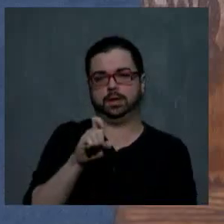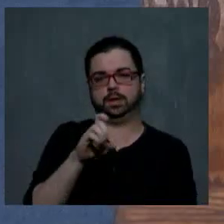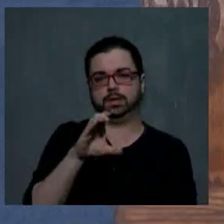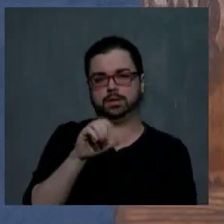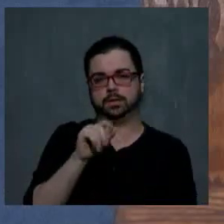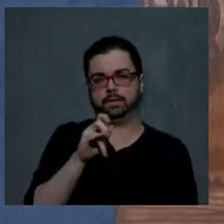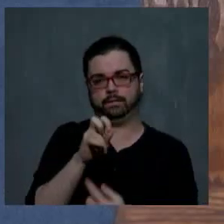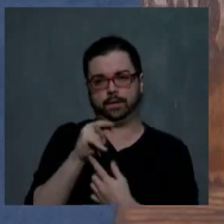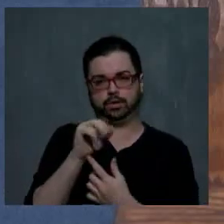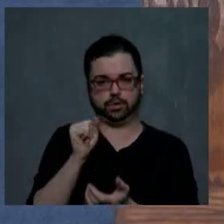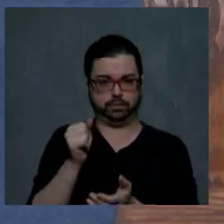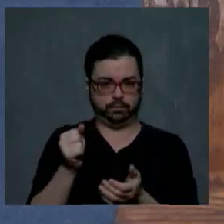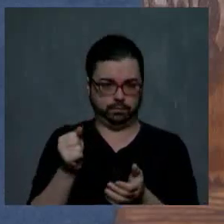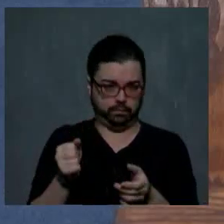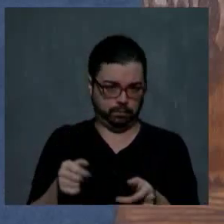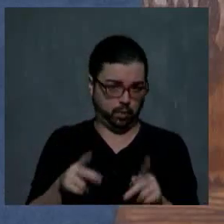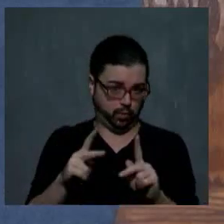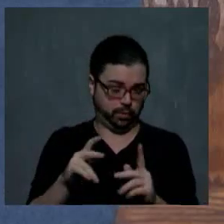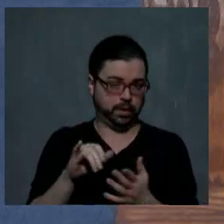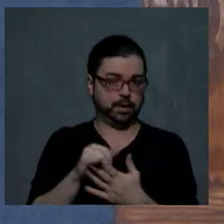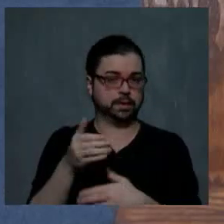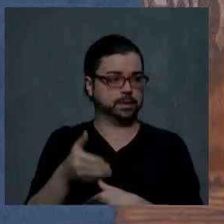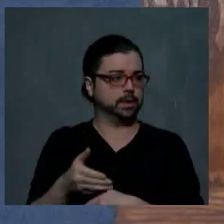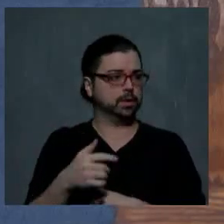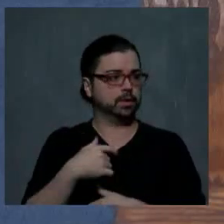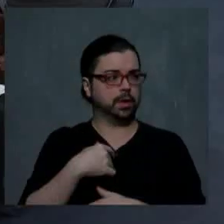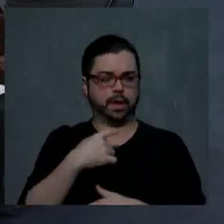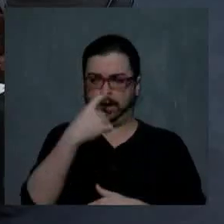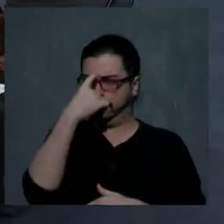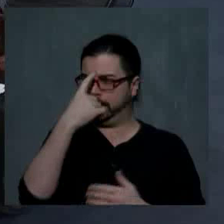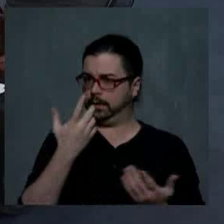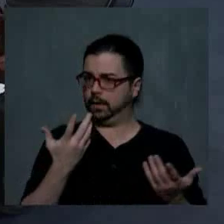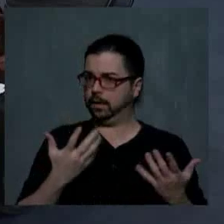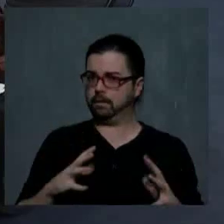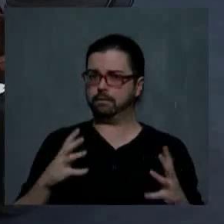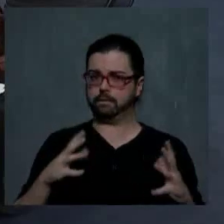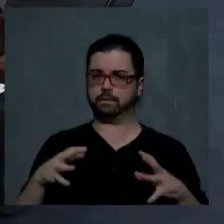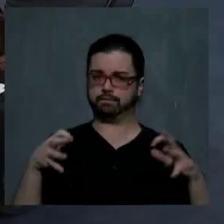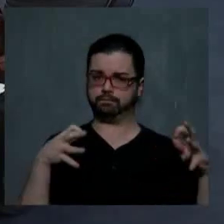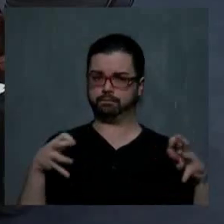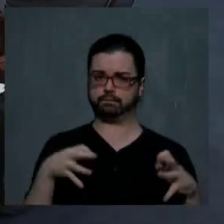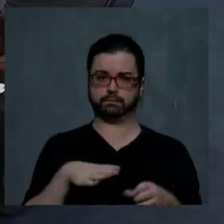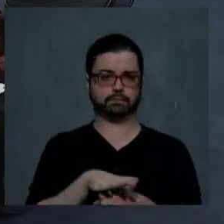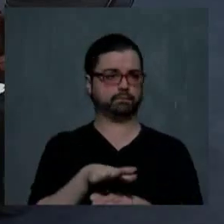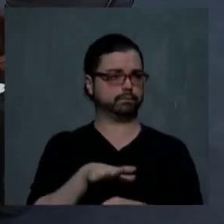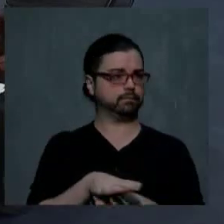ordinance. And with that, I think I've introduced that one well enough.